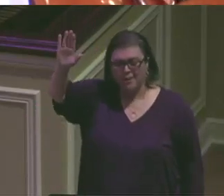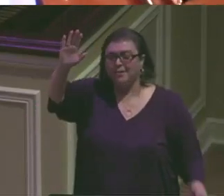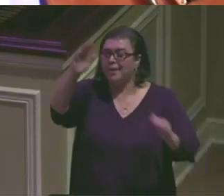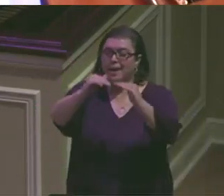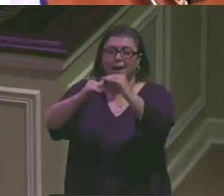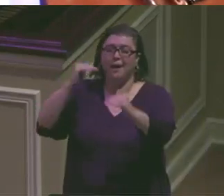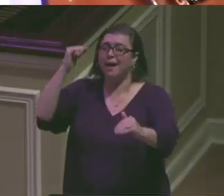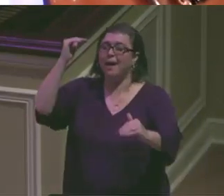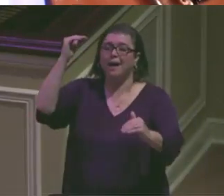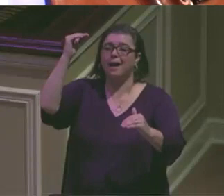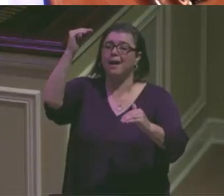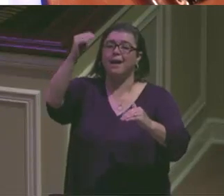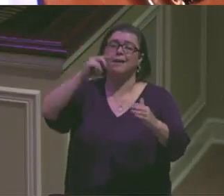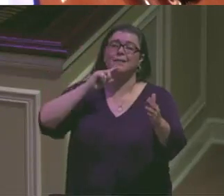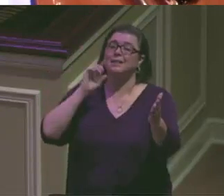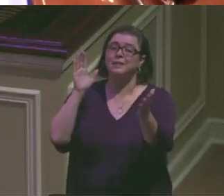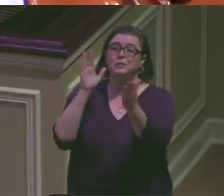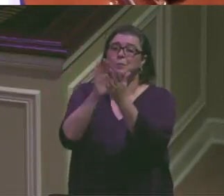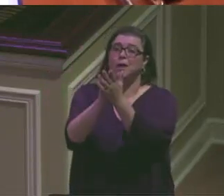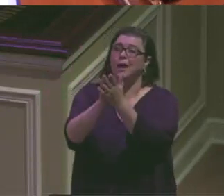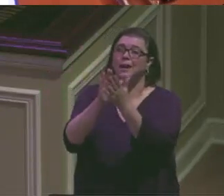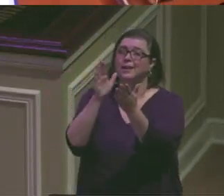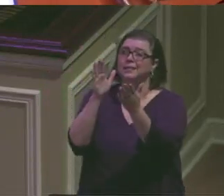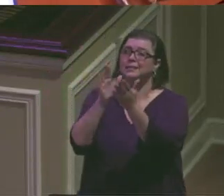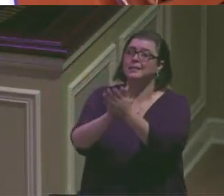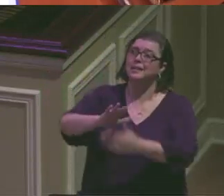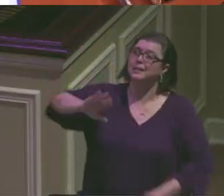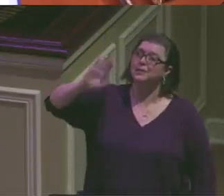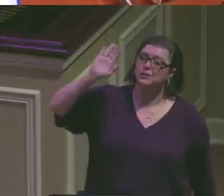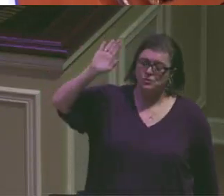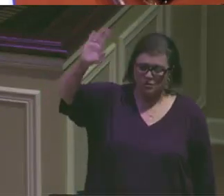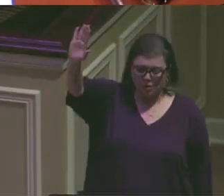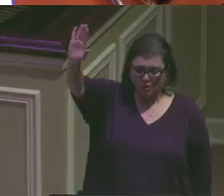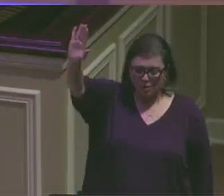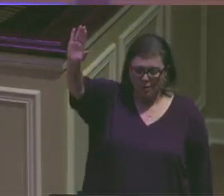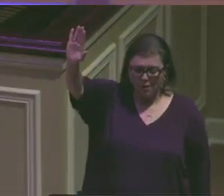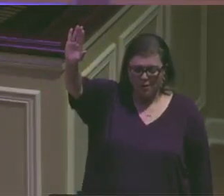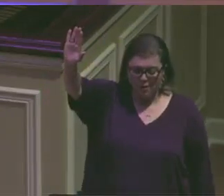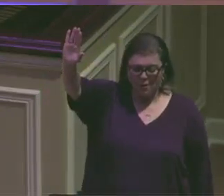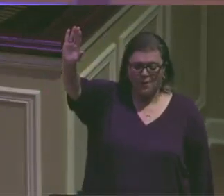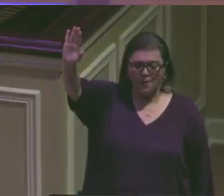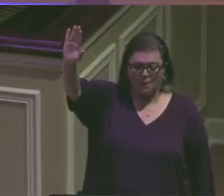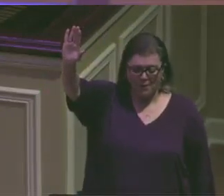yours. The highest praise is